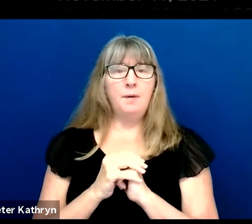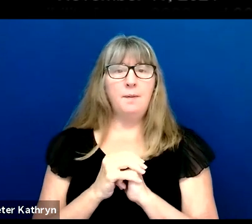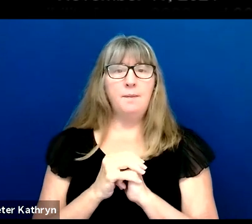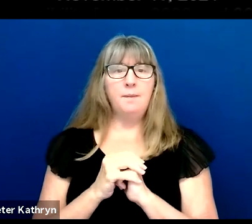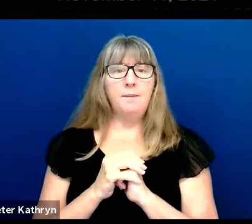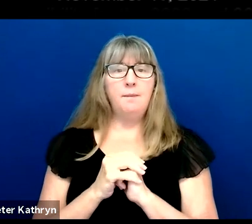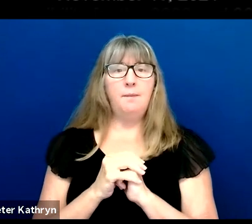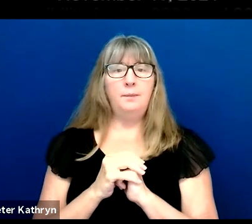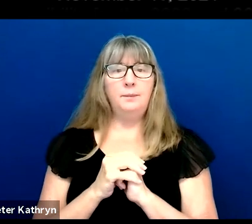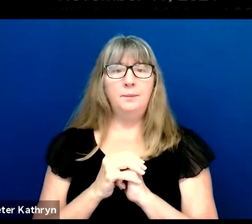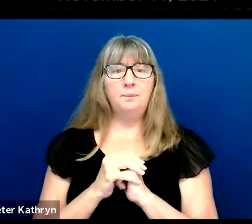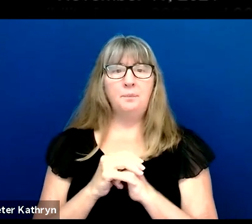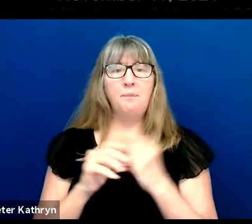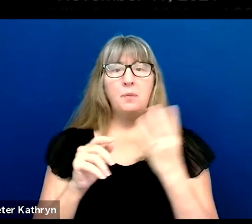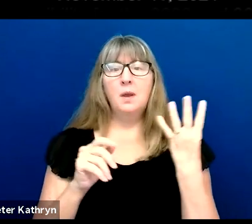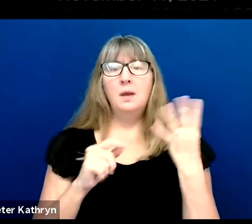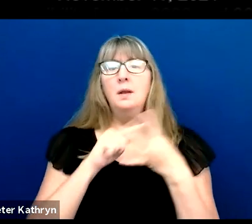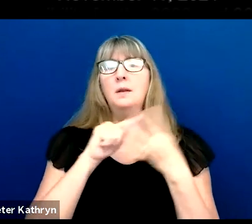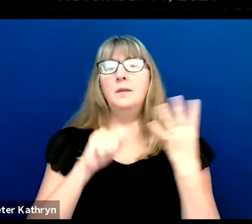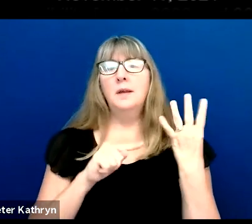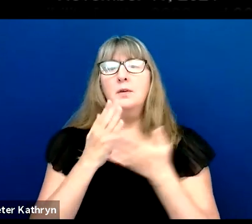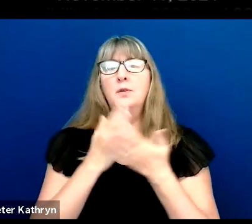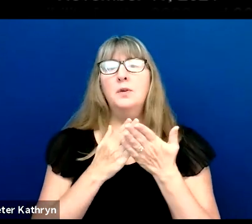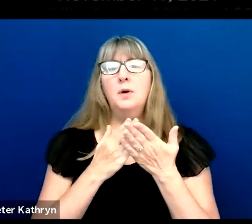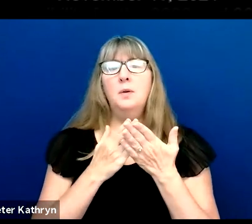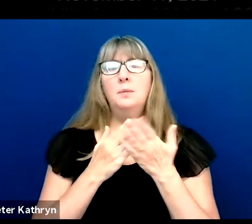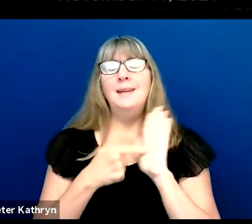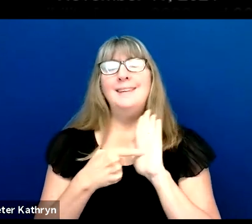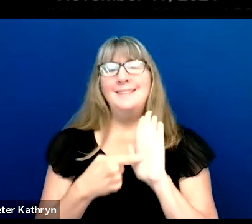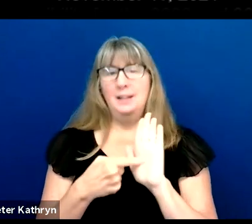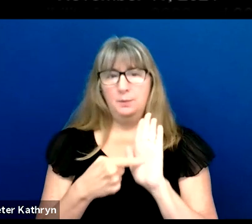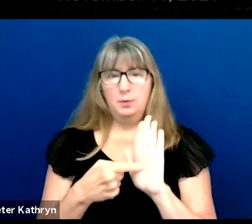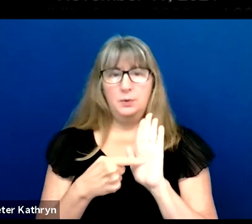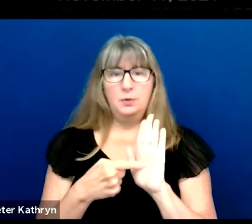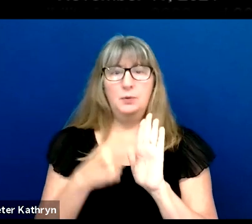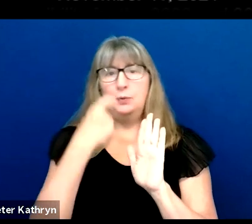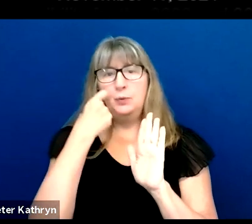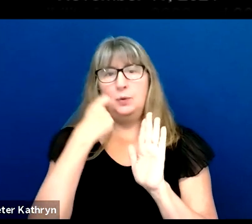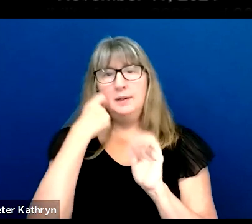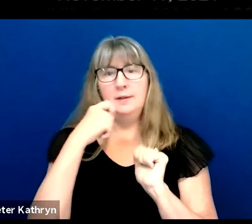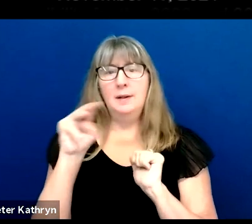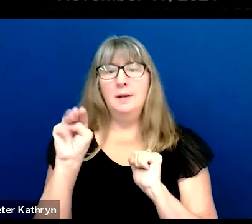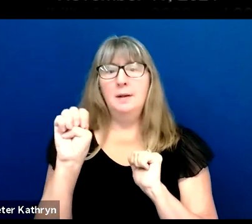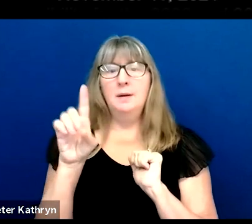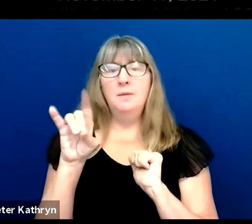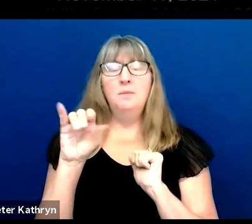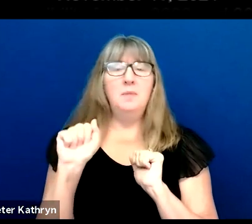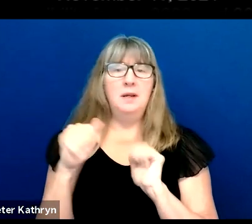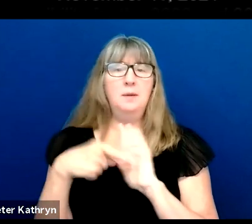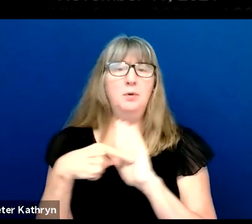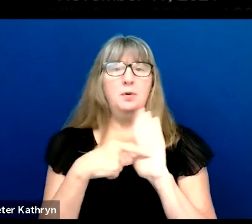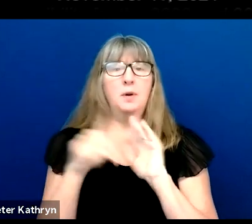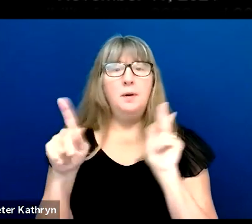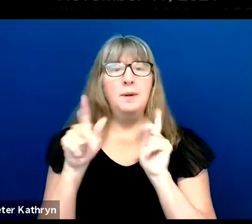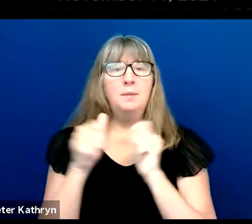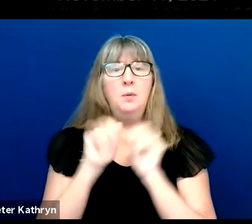These are some primary examples of recent media portrayals of people with